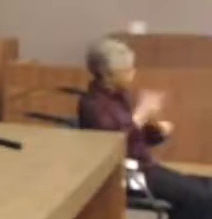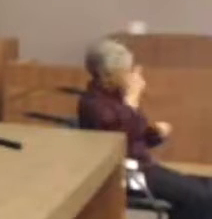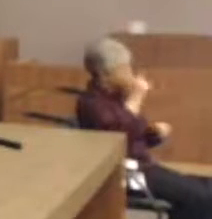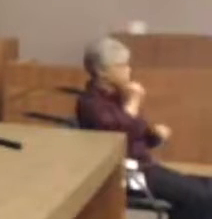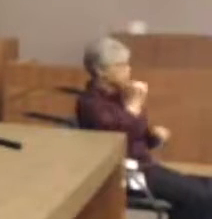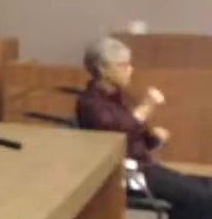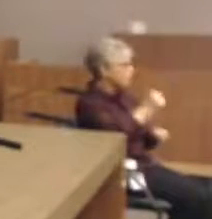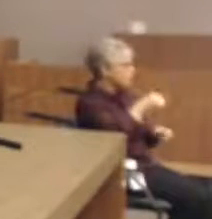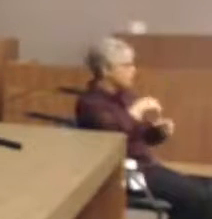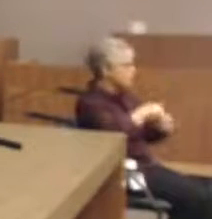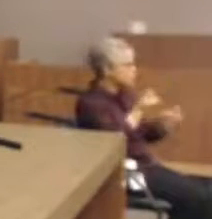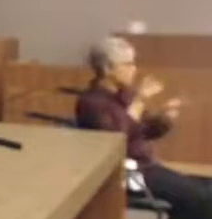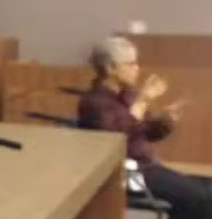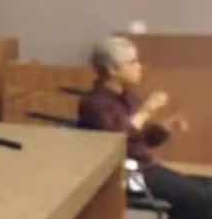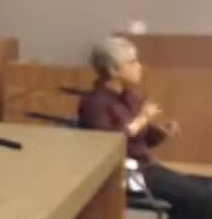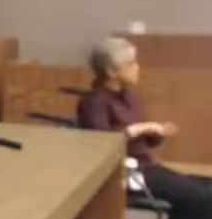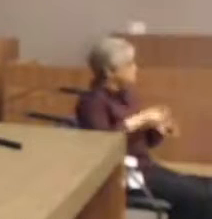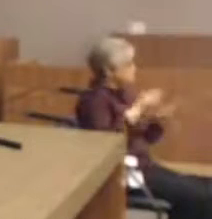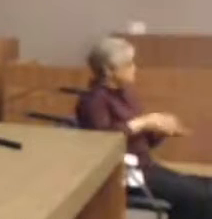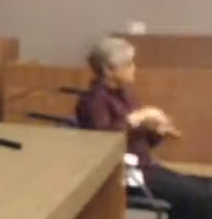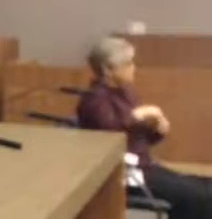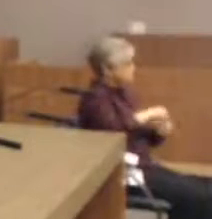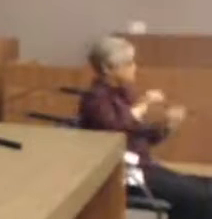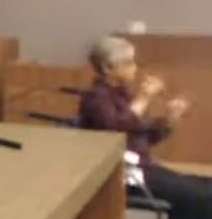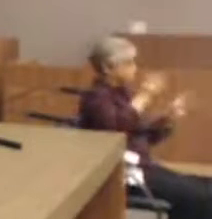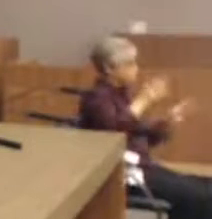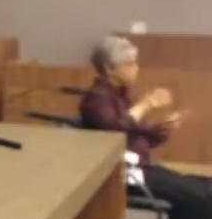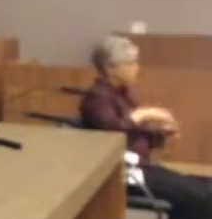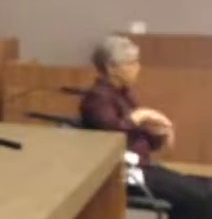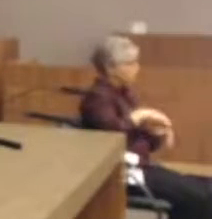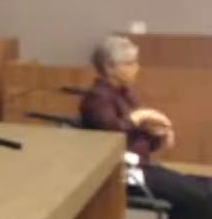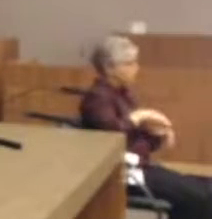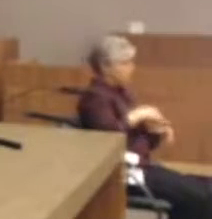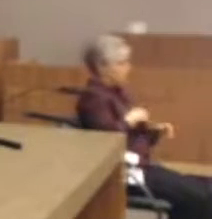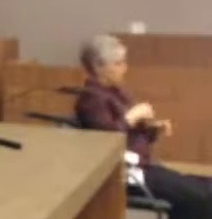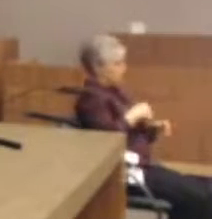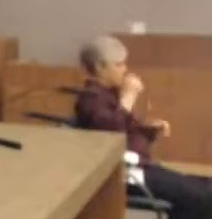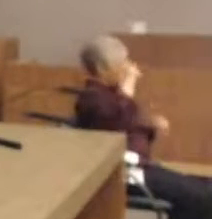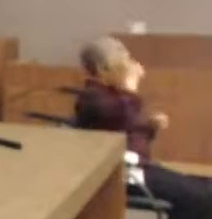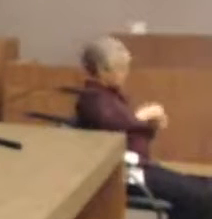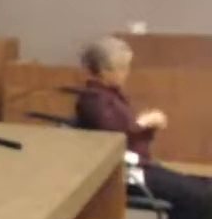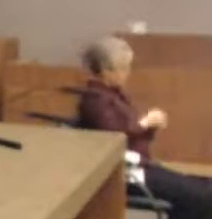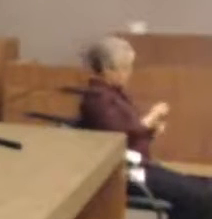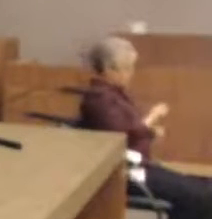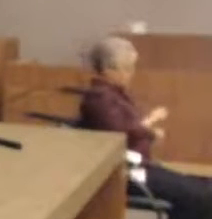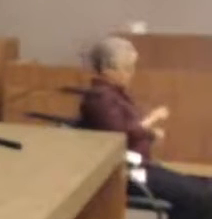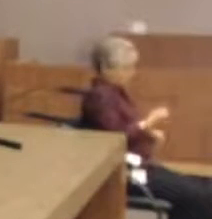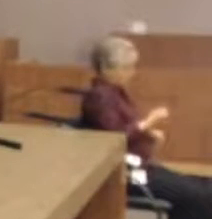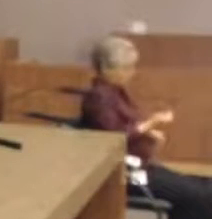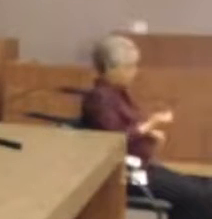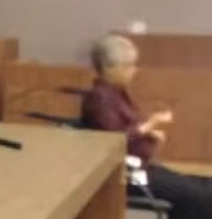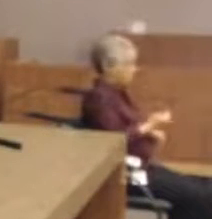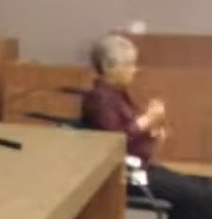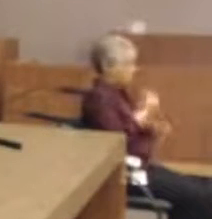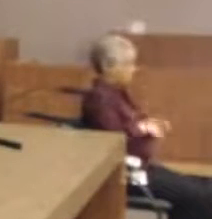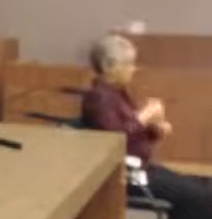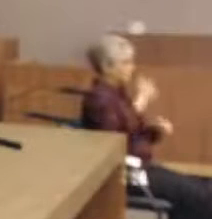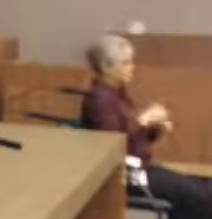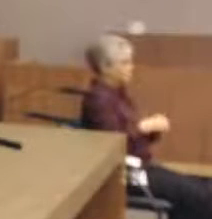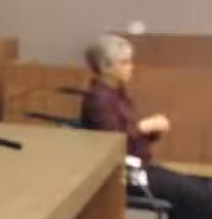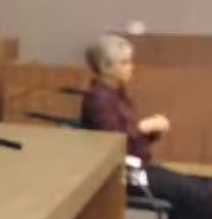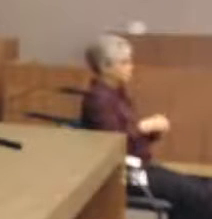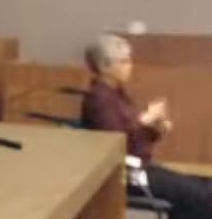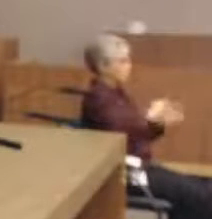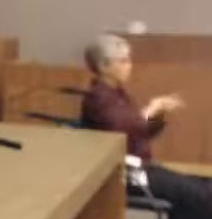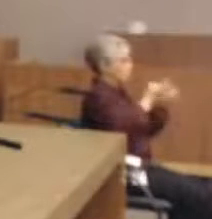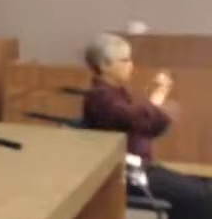when somebody's in trauma, they're going to get bits and pieces, and they're not going to remember what happened first. The longer we wait after the trauma, some of that stuff